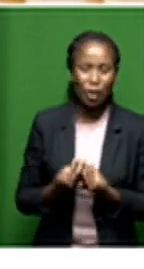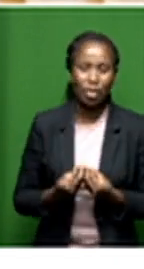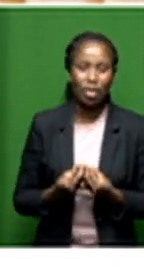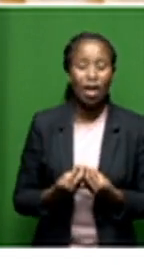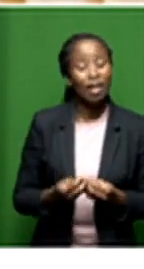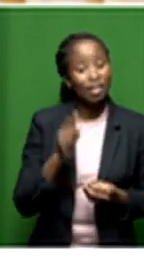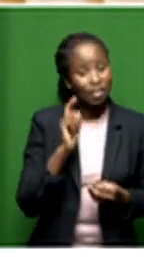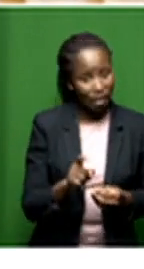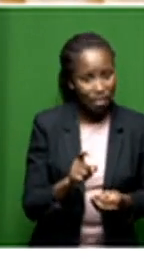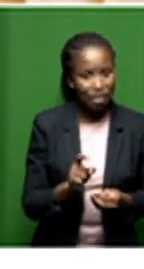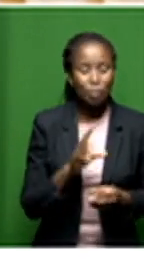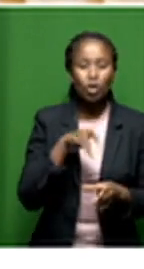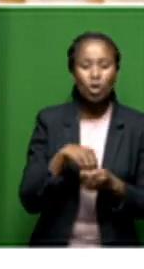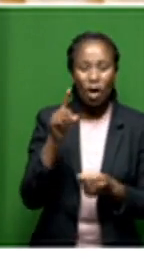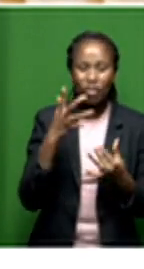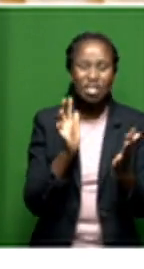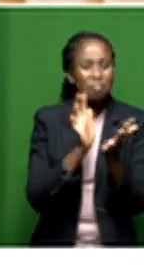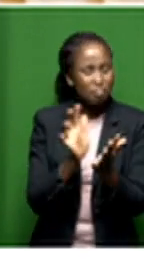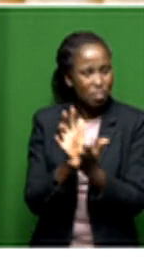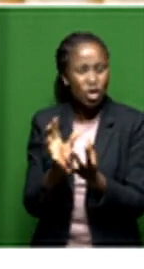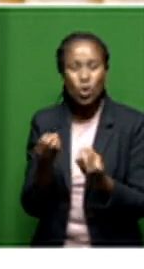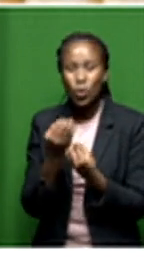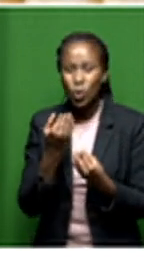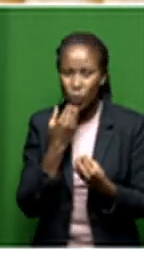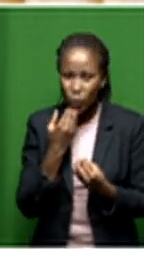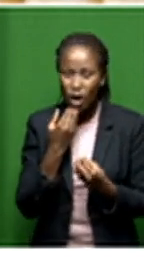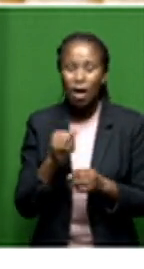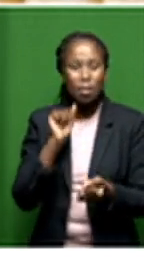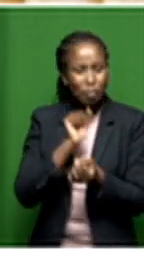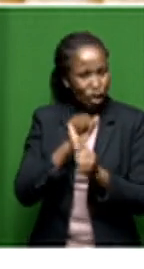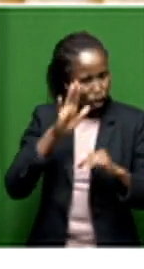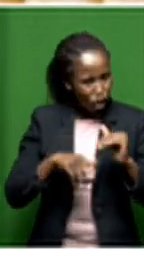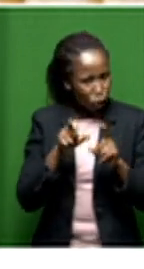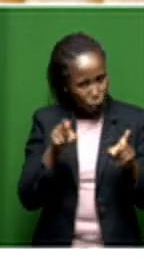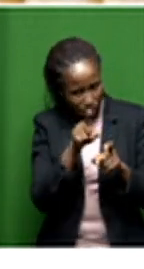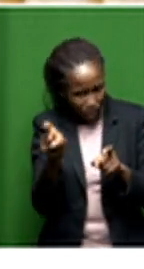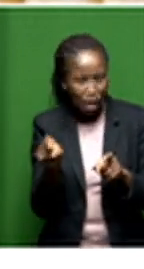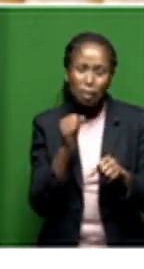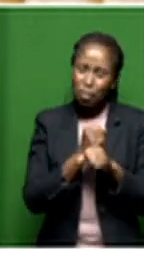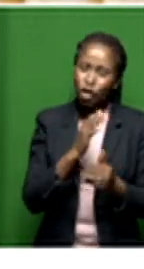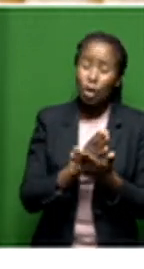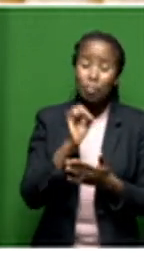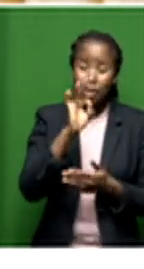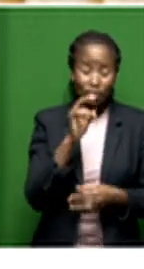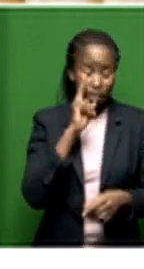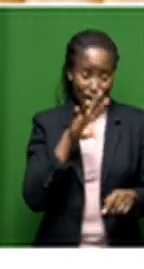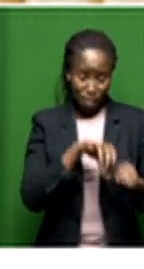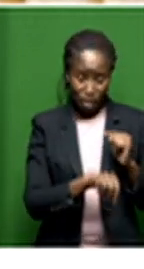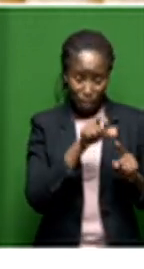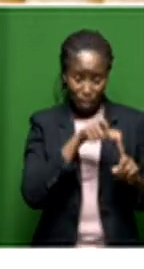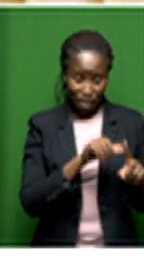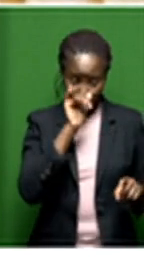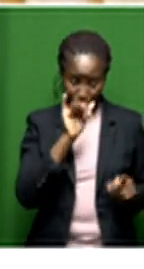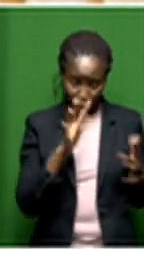week, including meeting prosecutors to understand how do we make sure that these crimes, which in the end